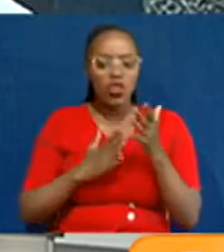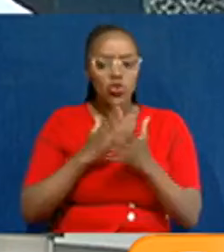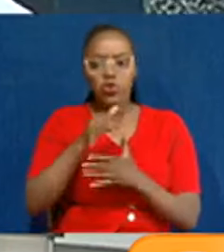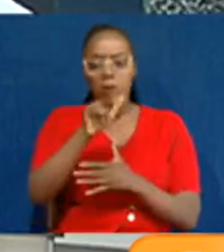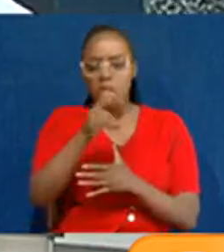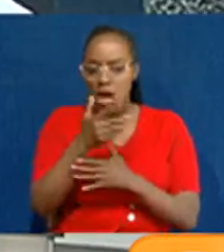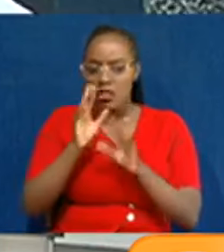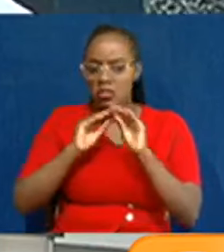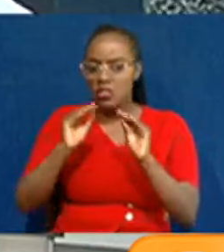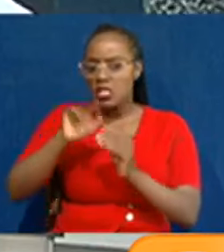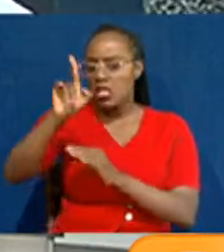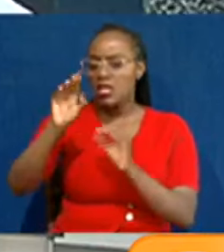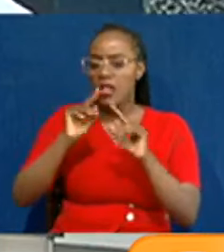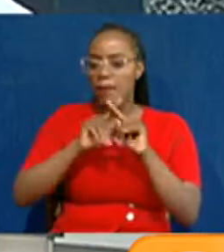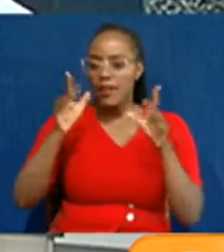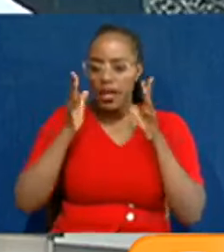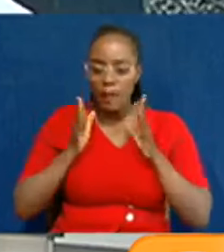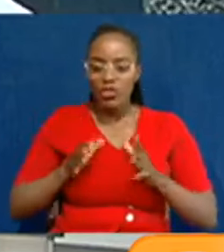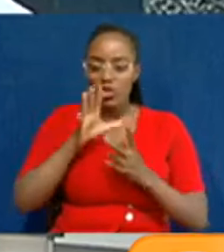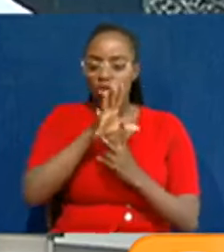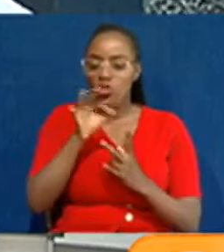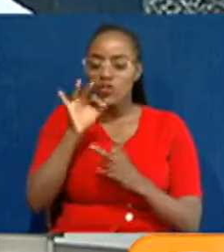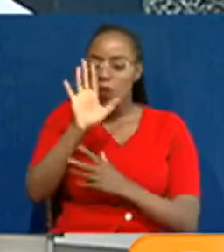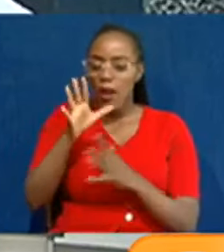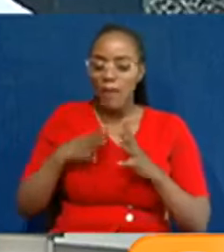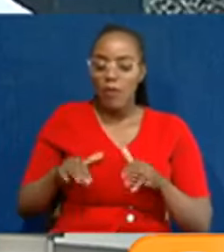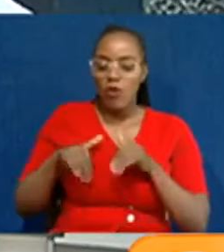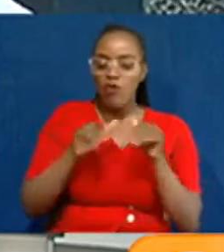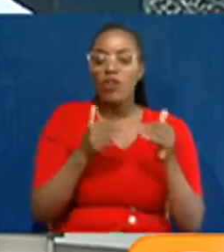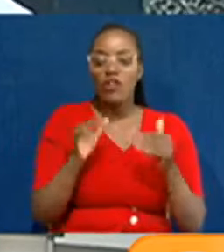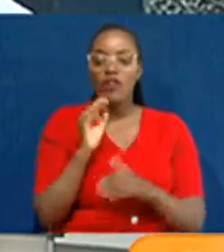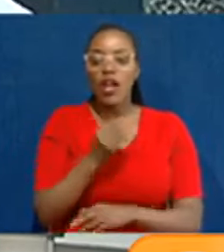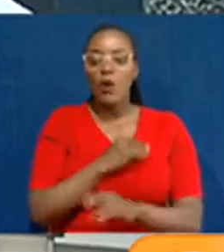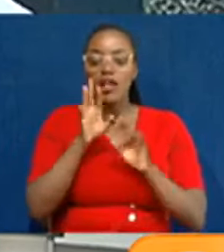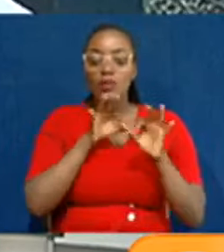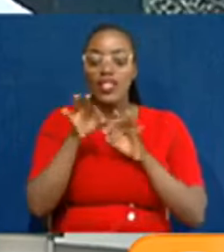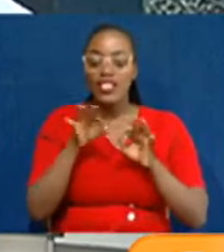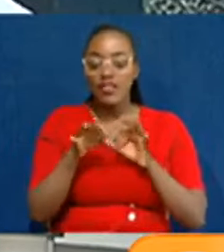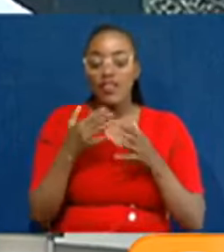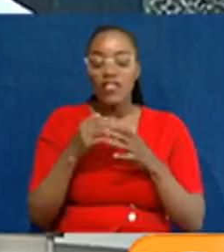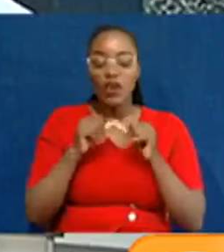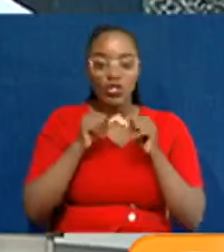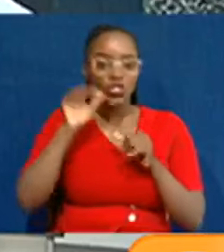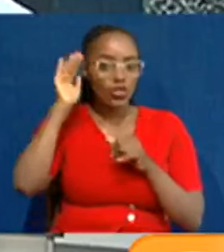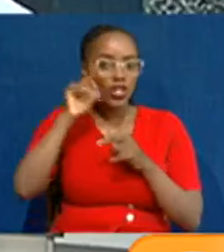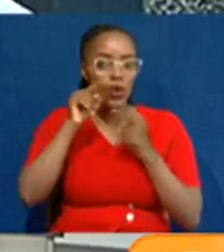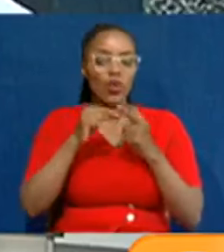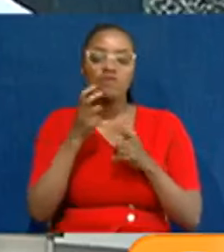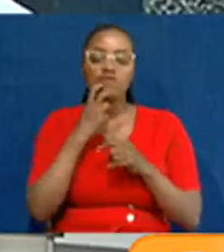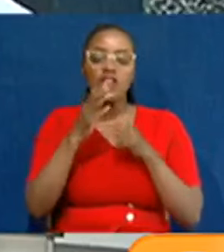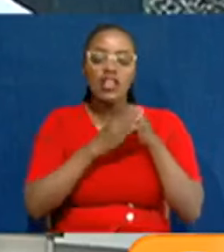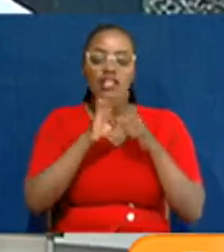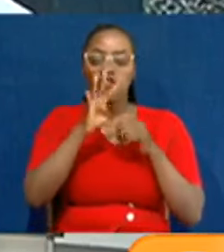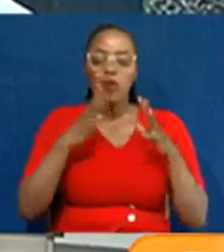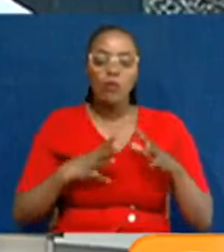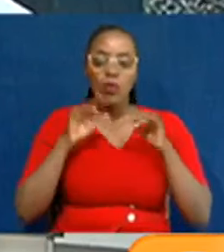his doctrines, but as a personal choice for his followers. And as Kamau Mwangi reports, the hearing continues on Tuesday with 94